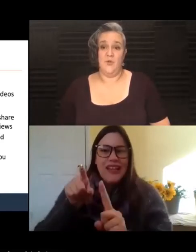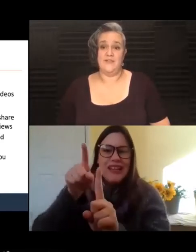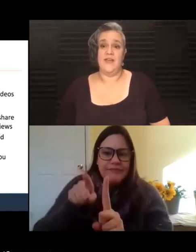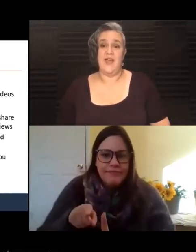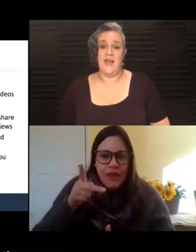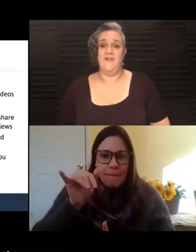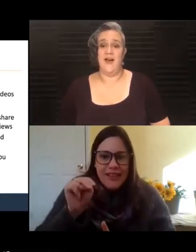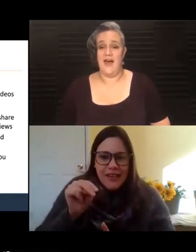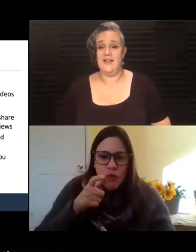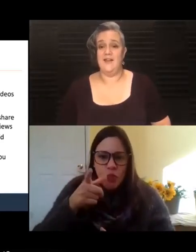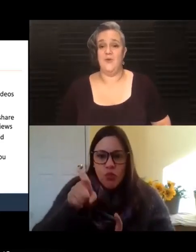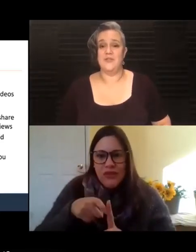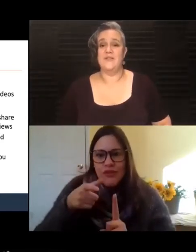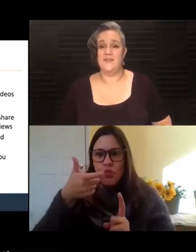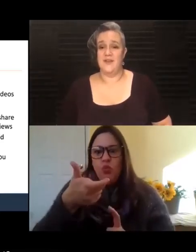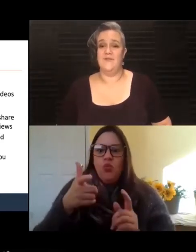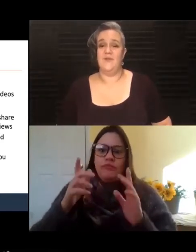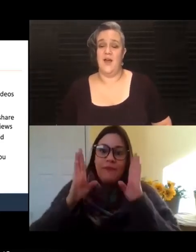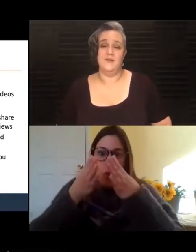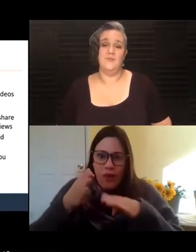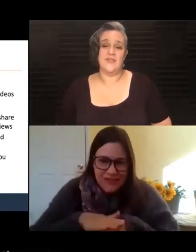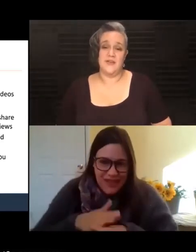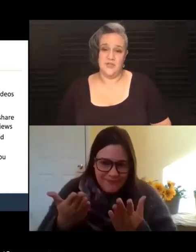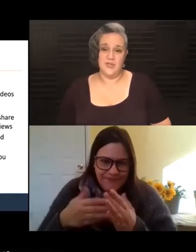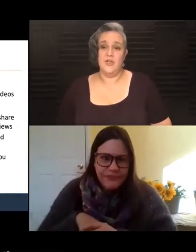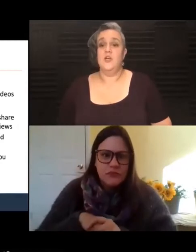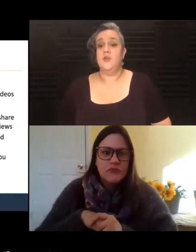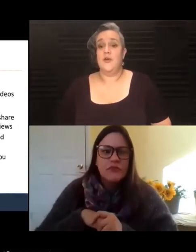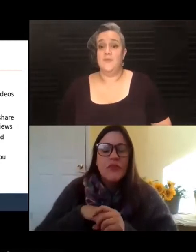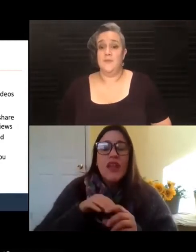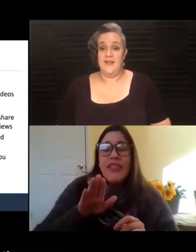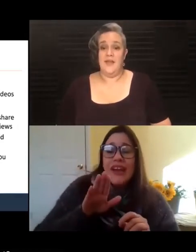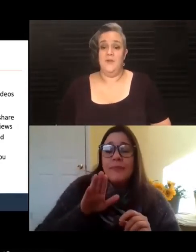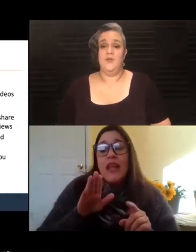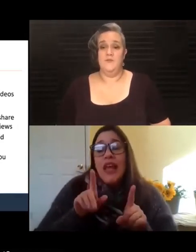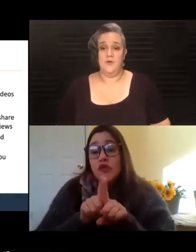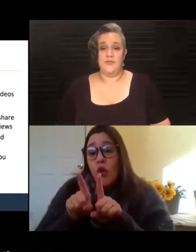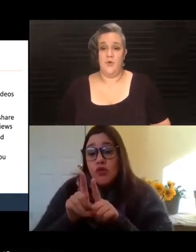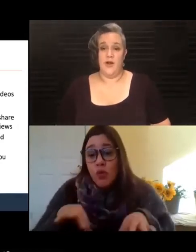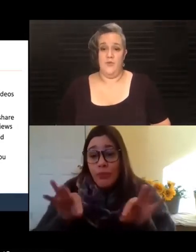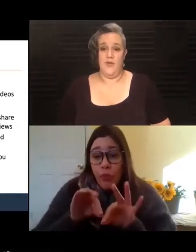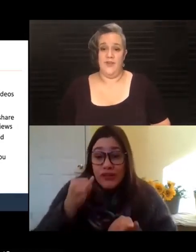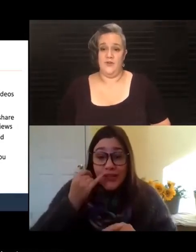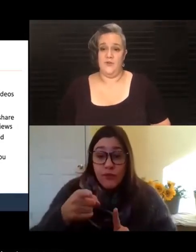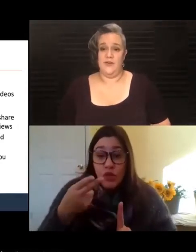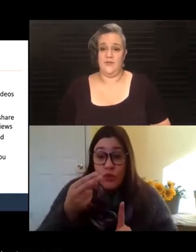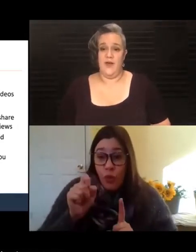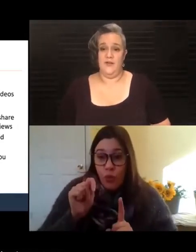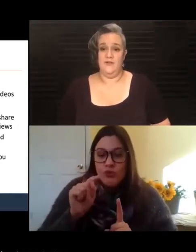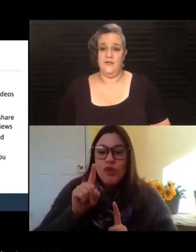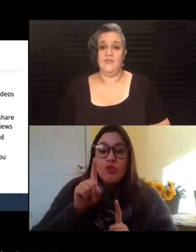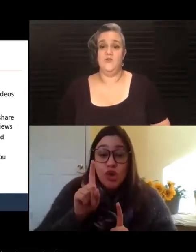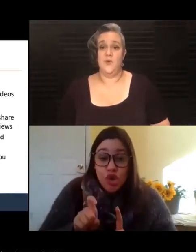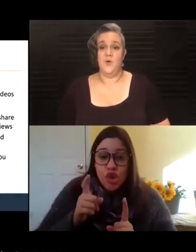if you want to have a highlight for a specific presenter. You can pin them, you can focus more on what they're doing as